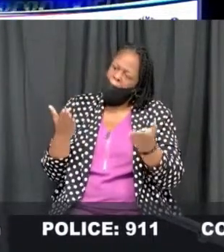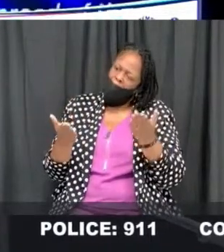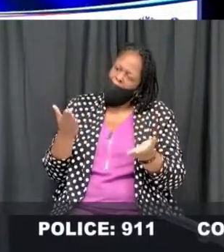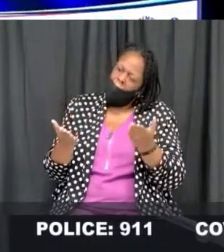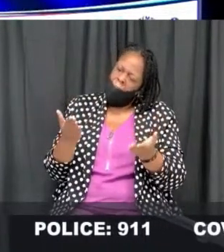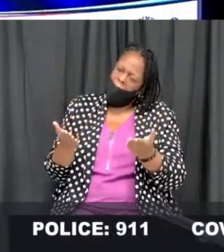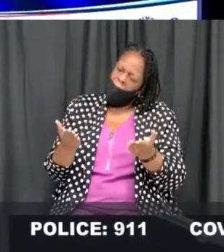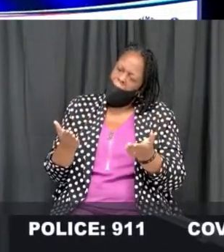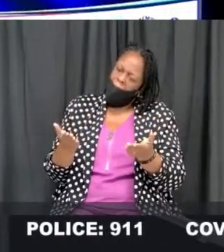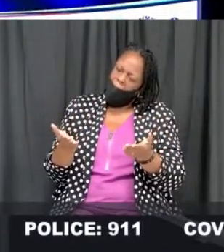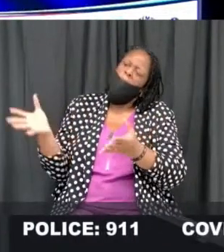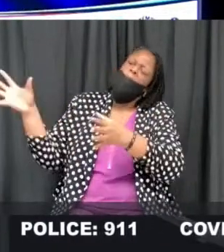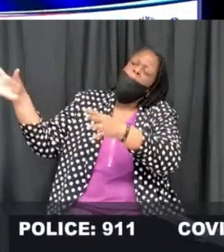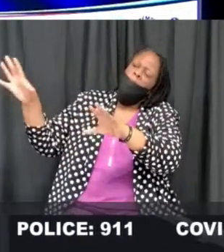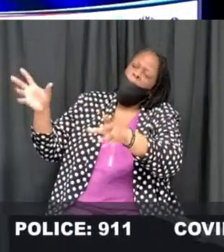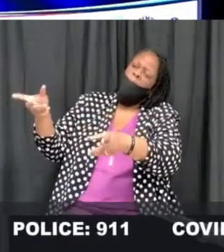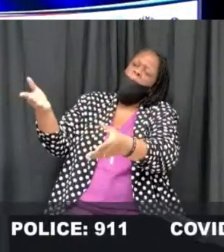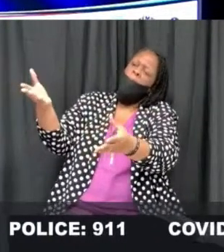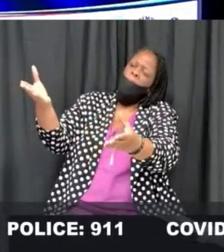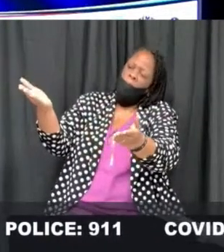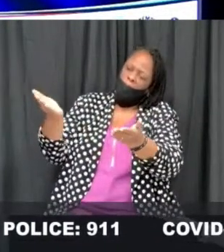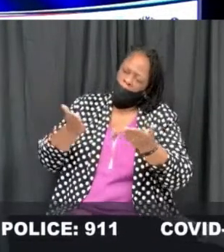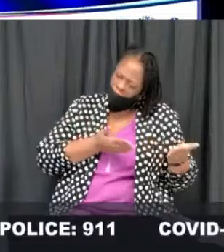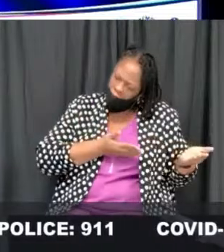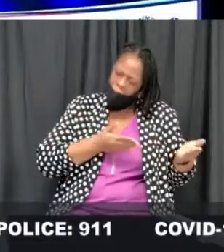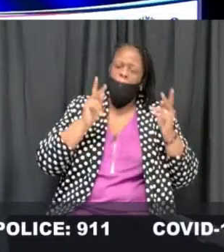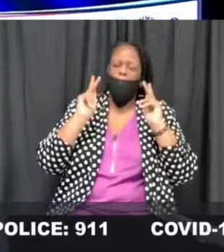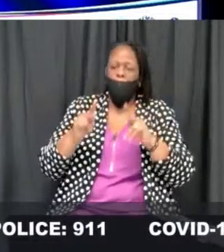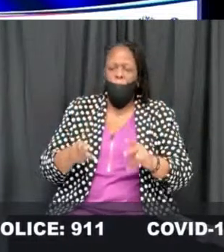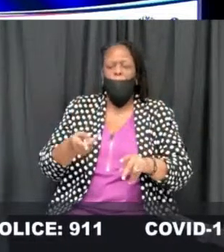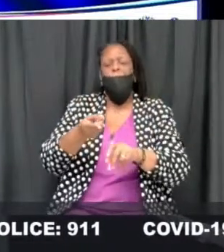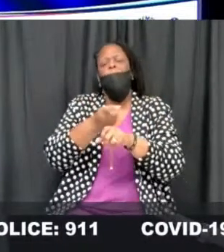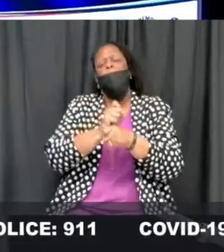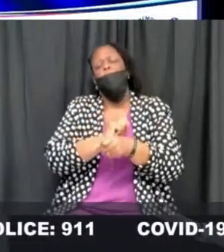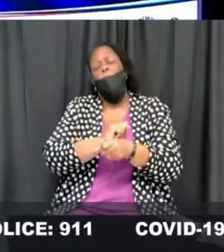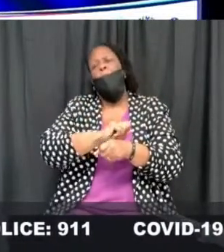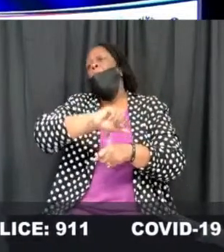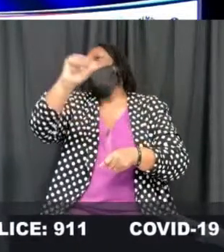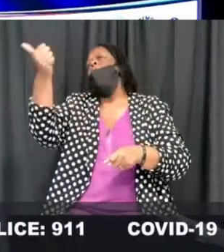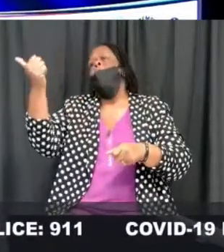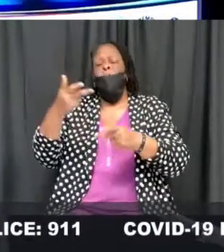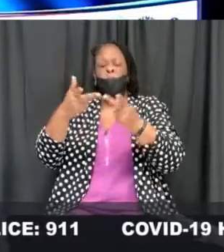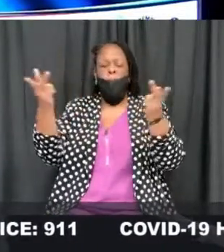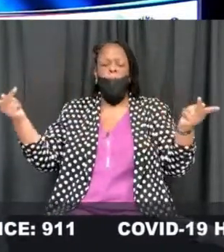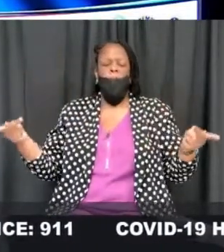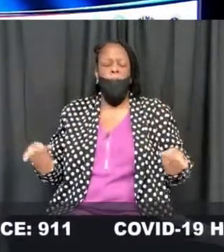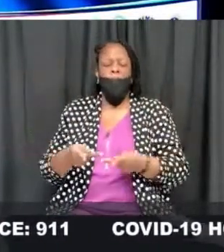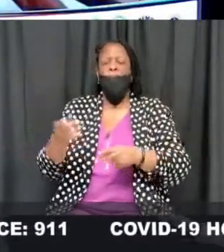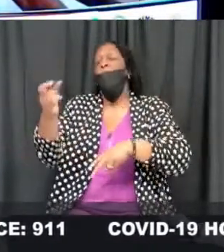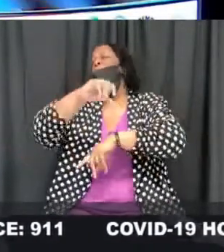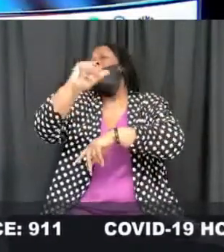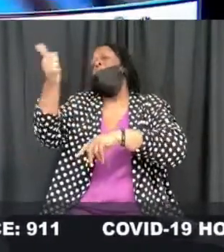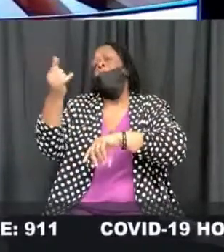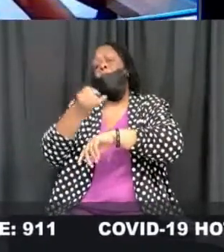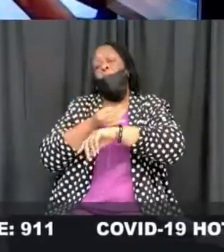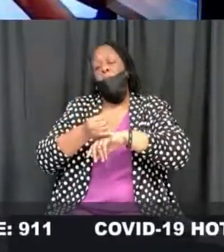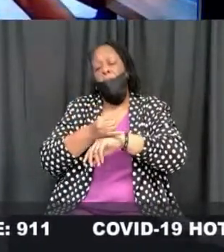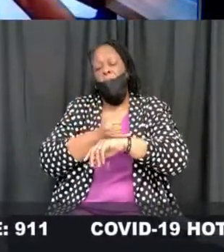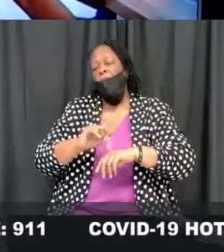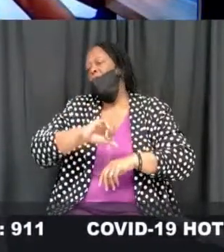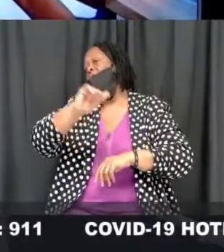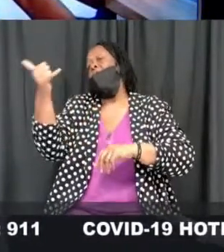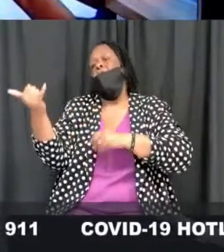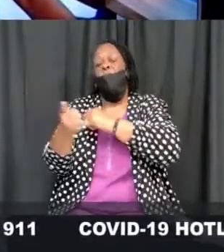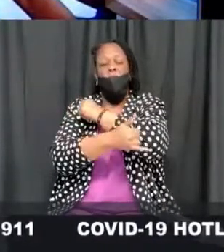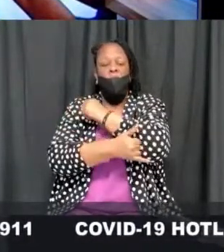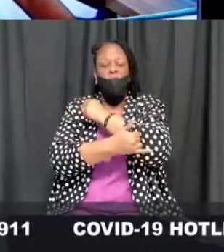places, really, they're on a very long list to get the vaccine. Some people, I mean, in some countries,